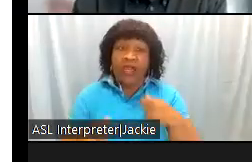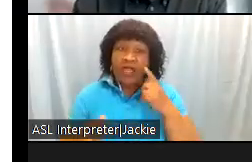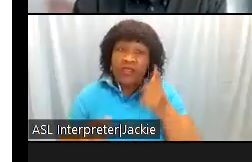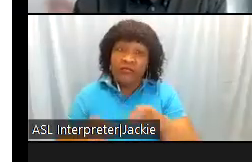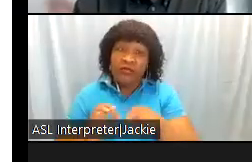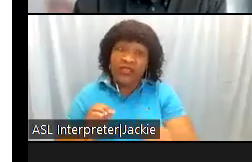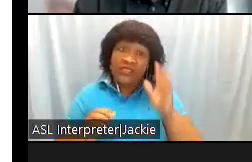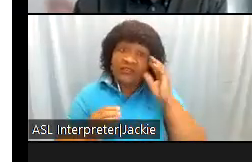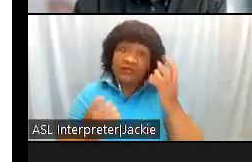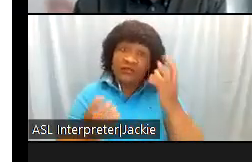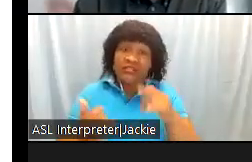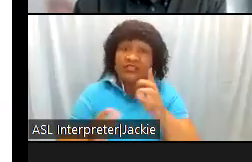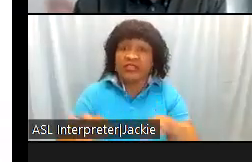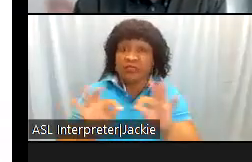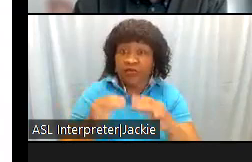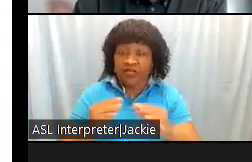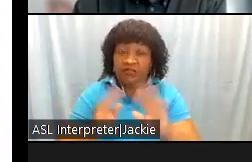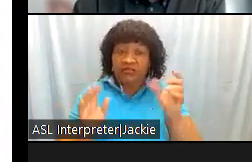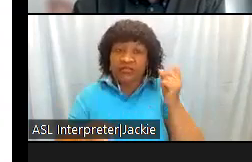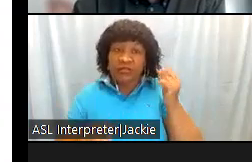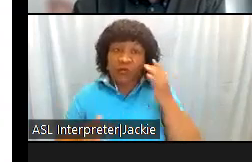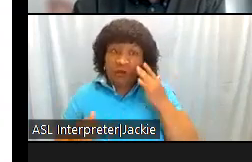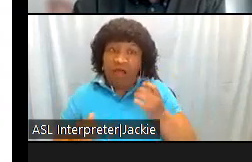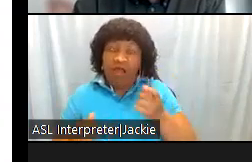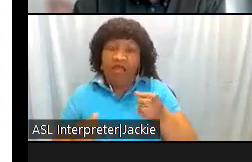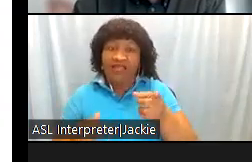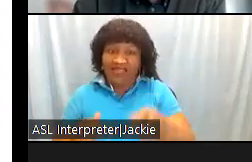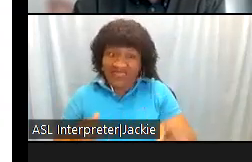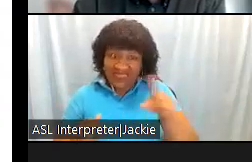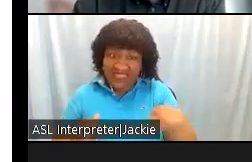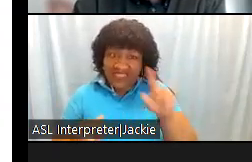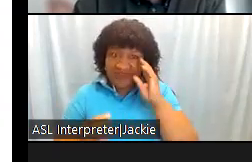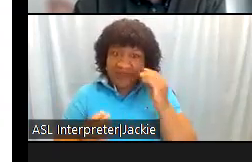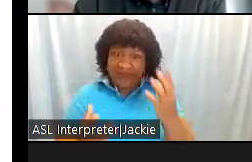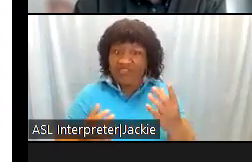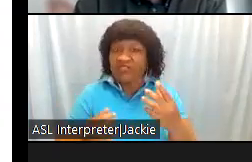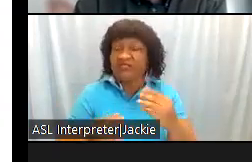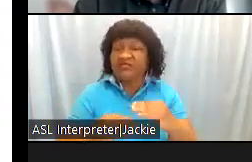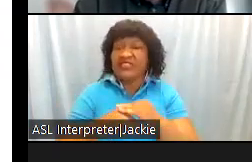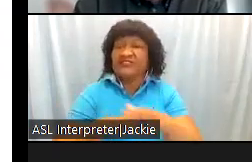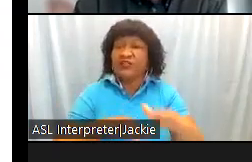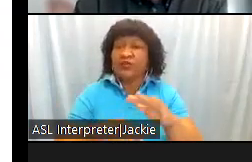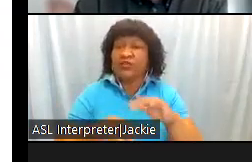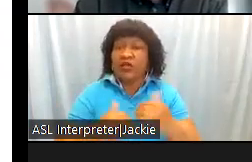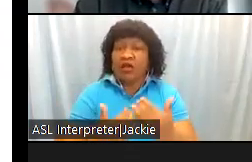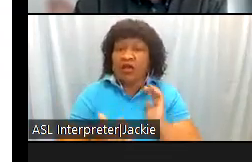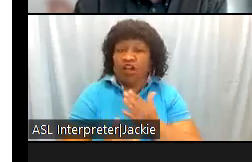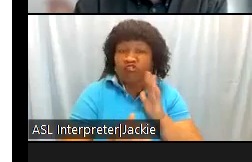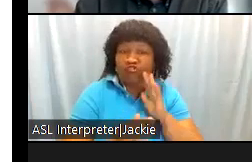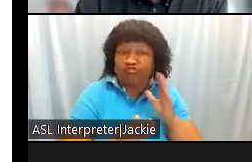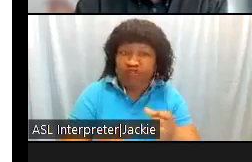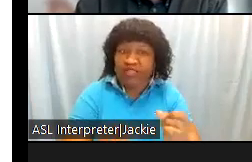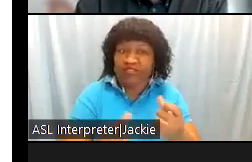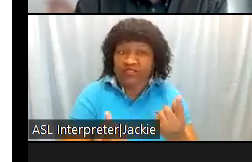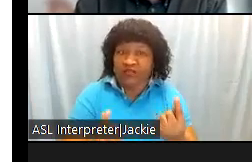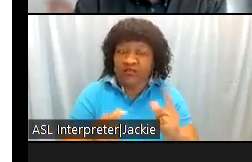this information is really important to understand, because this is also driving and influencing our strategy, and we're going to be